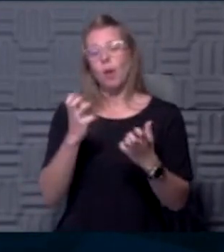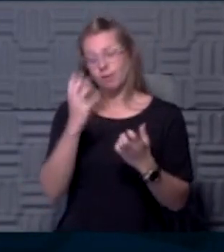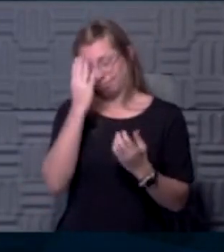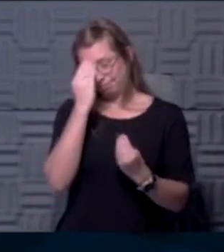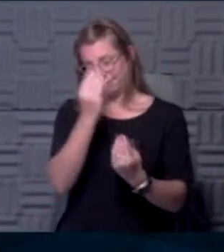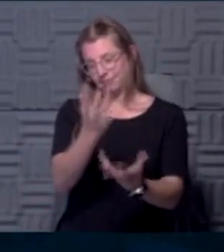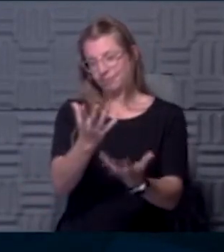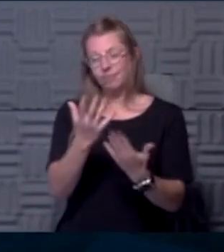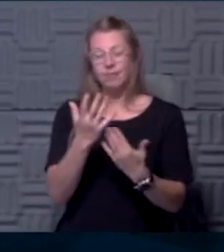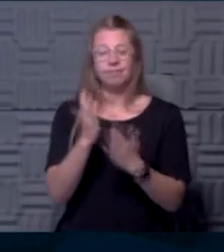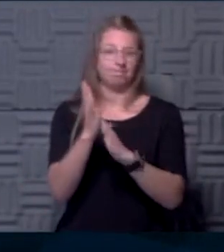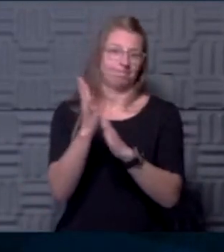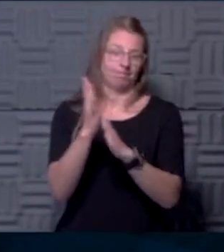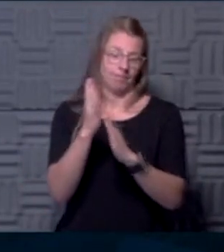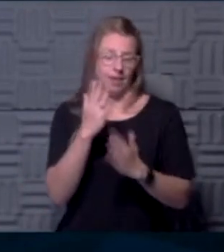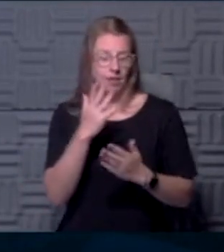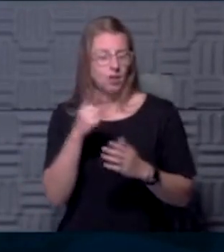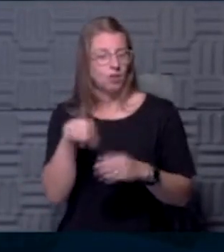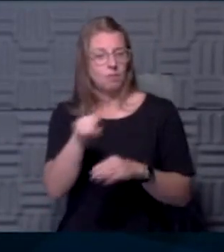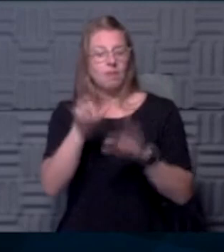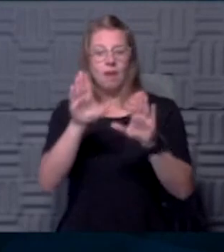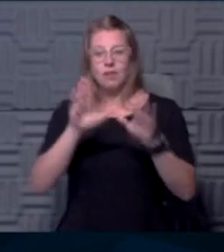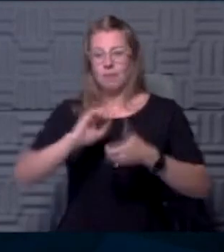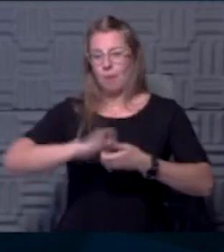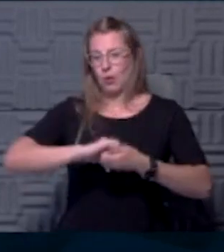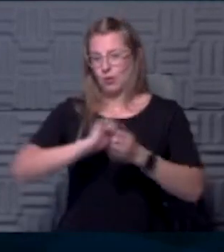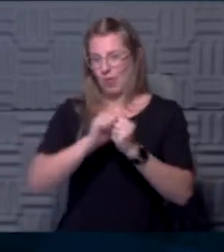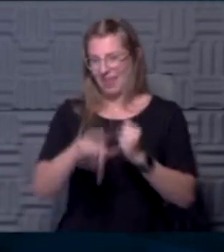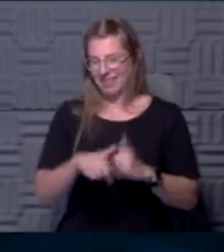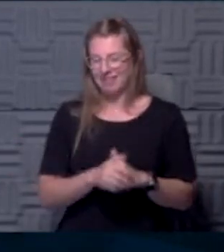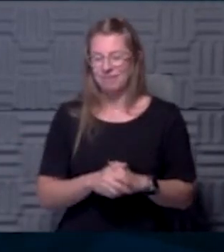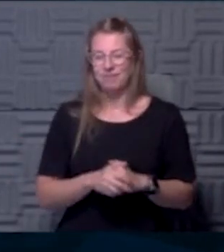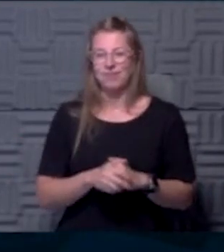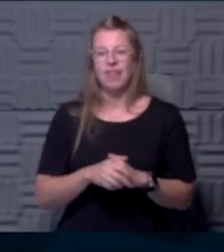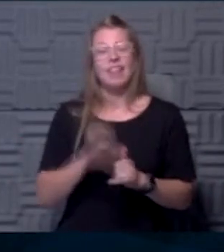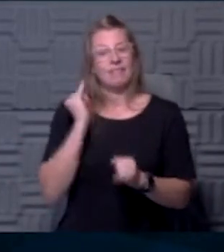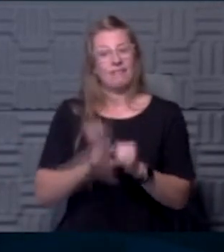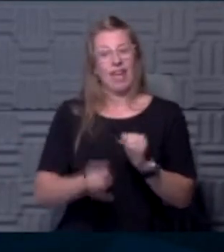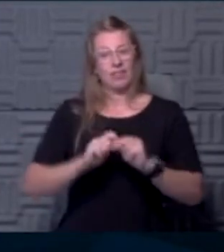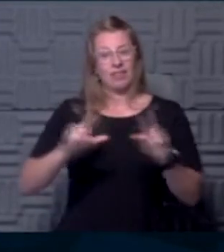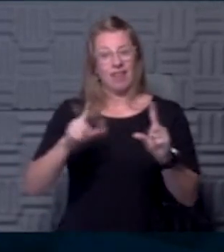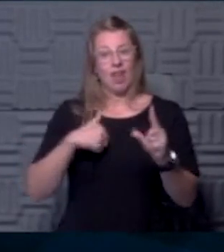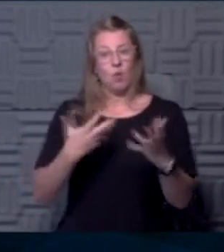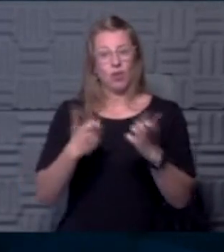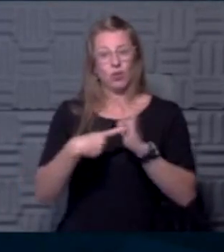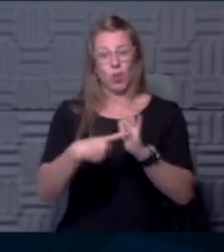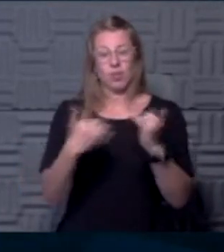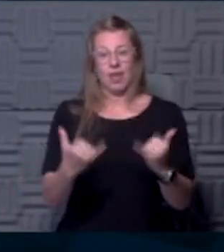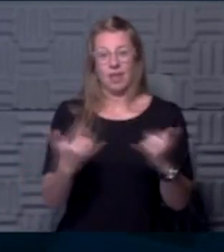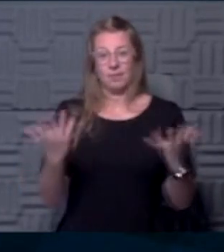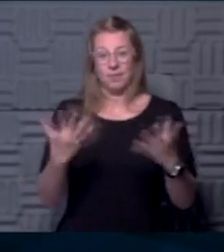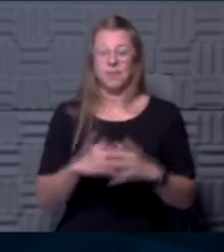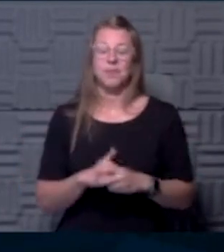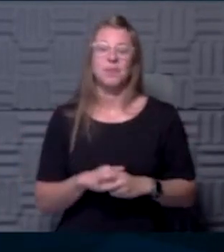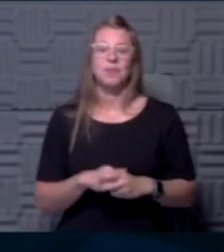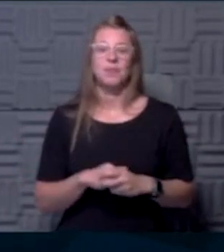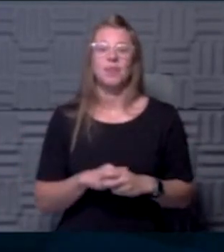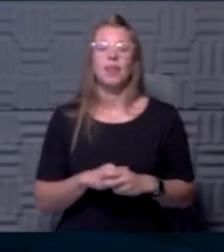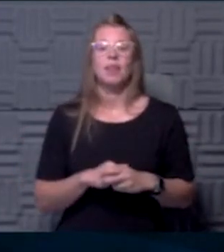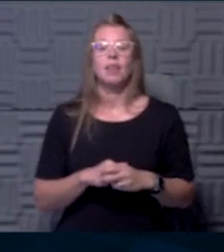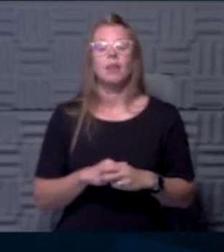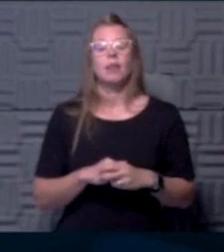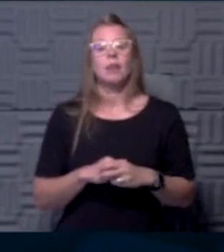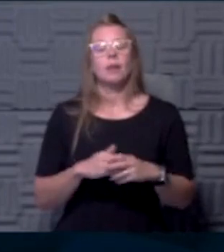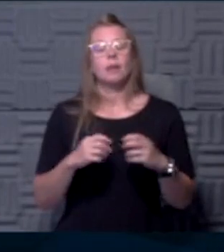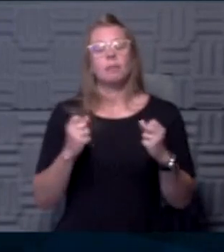have been such awesome partners in this. And the final slide that I want to show today is, there was a lot of controversy